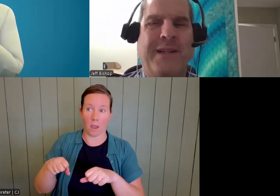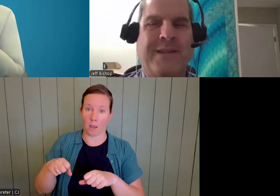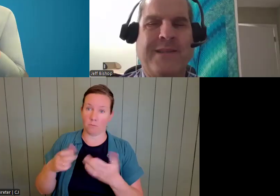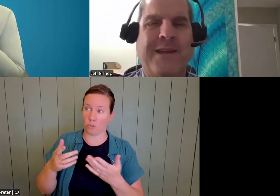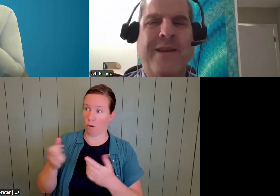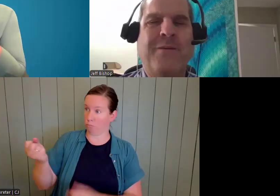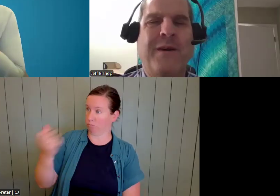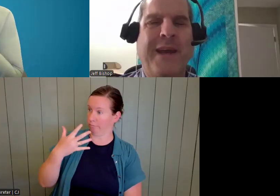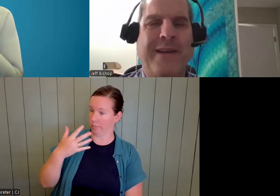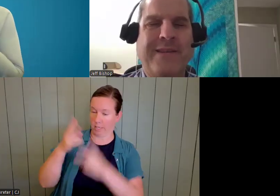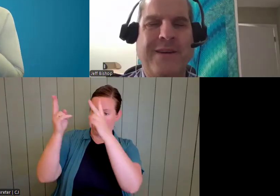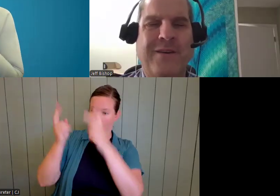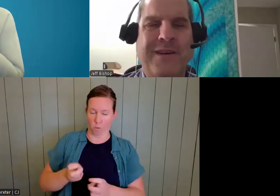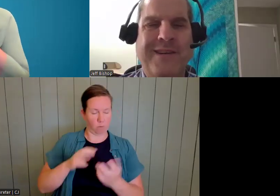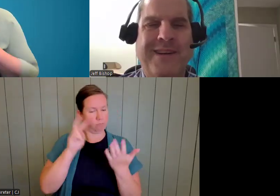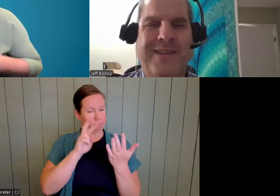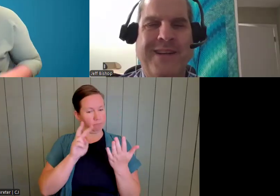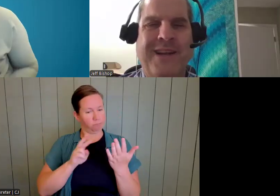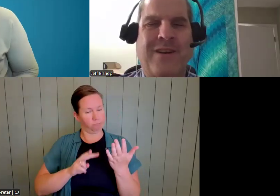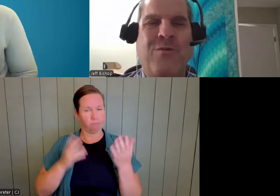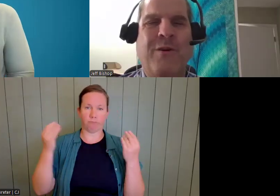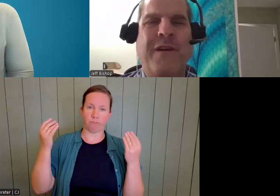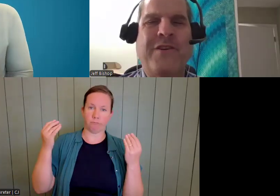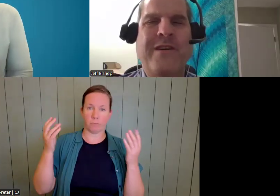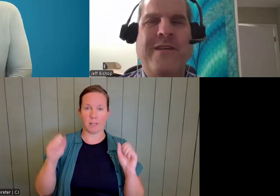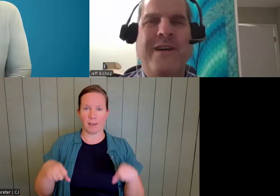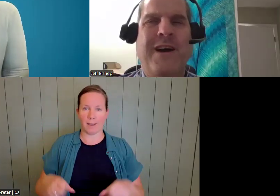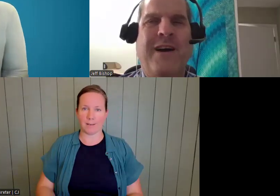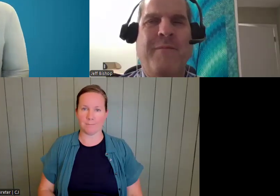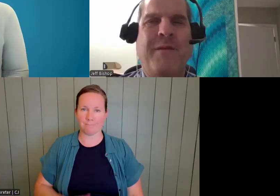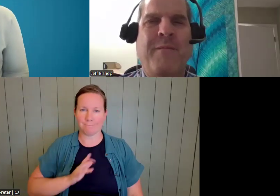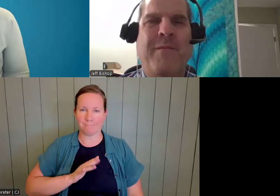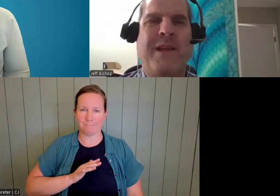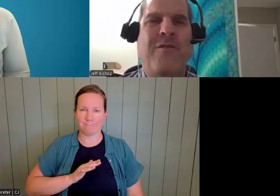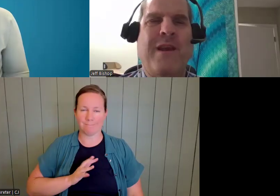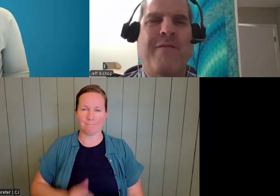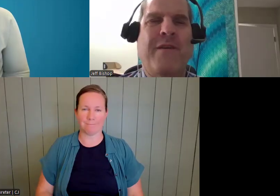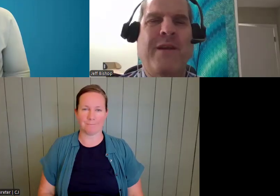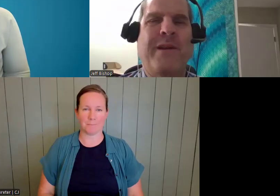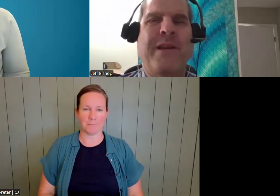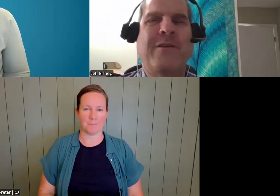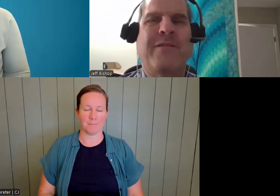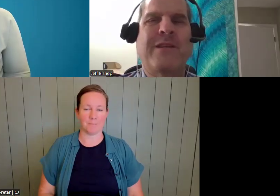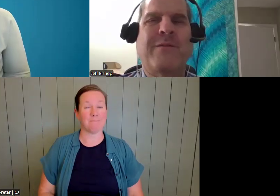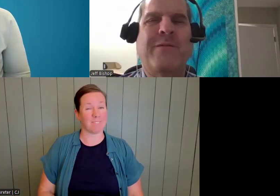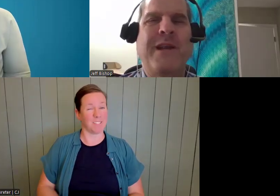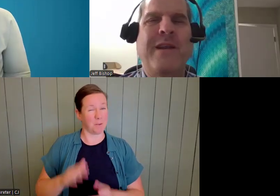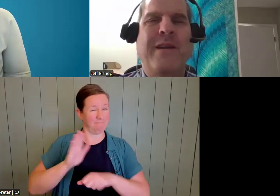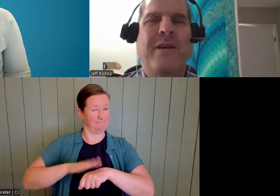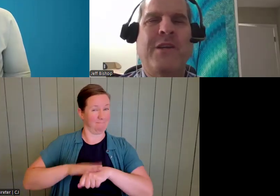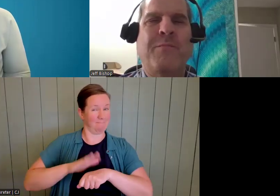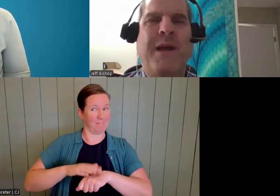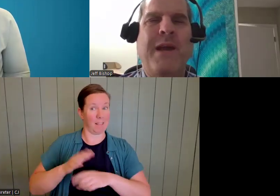document and study it away. So it's a cool feature. Remember that you get very limited use of this for